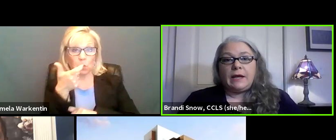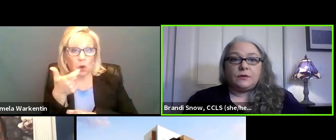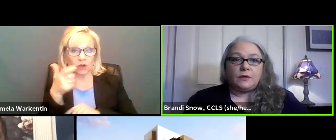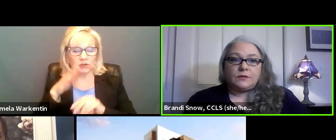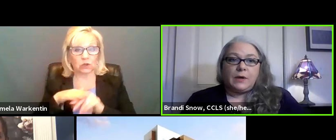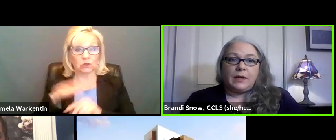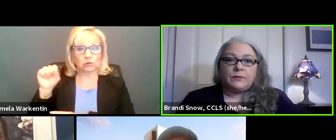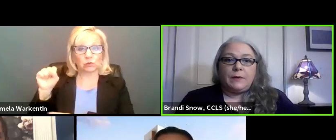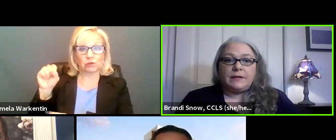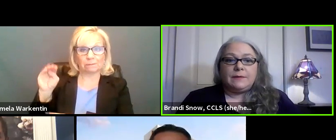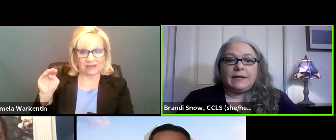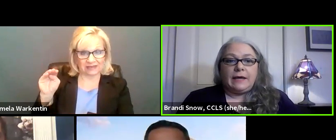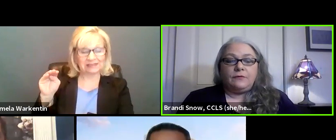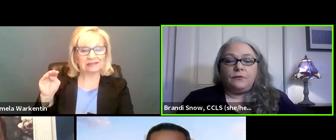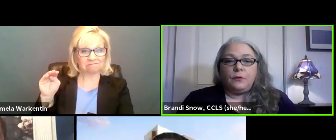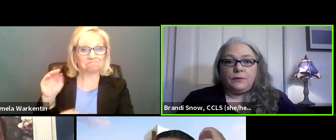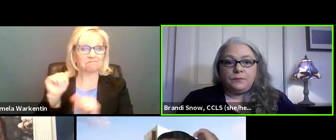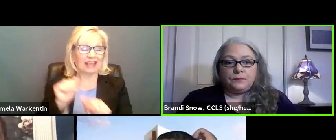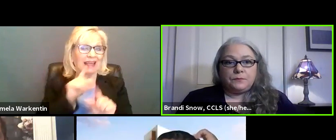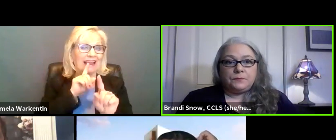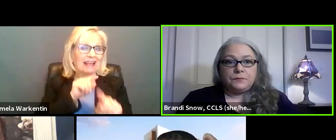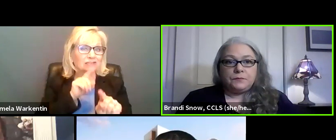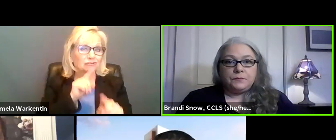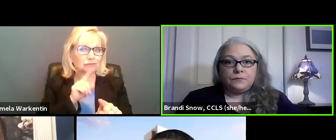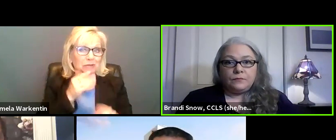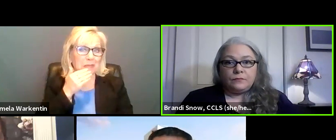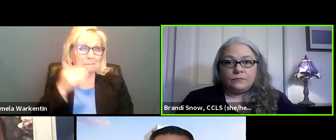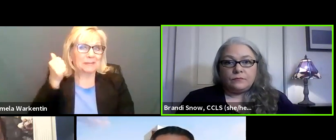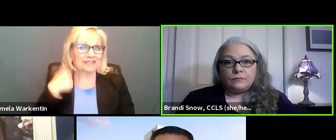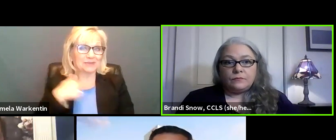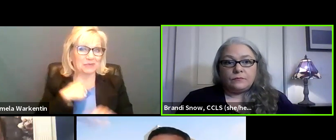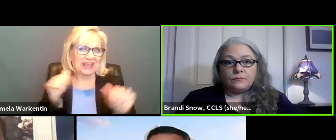want to answer those as well as we possibly can for you.